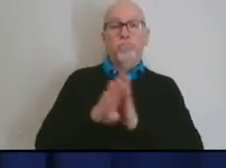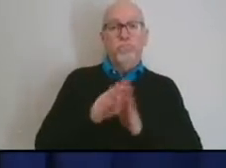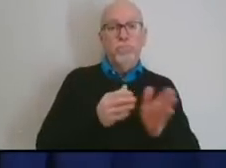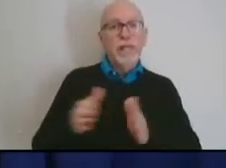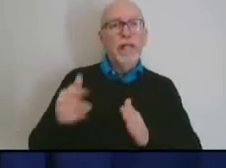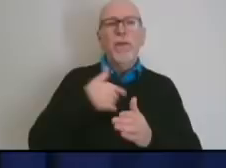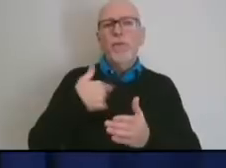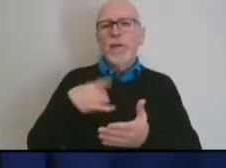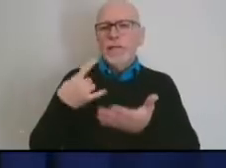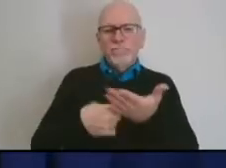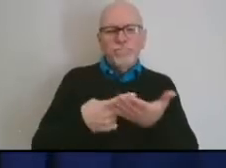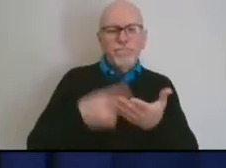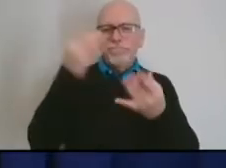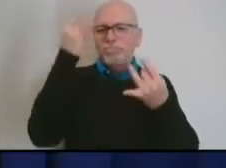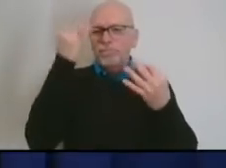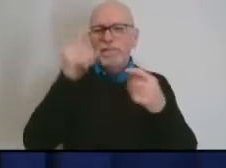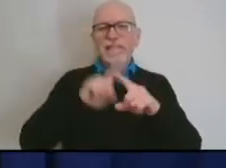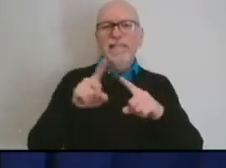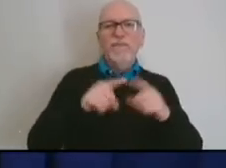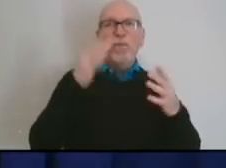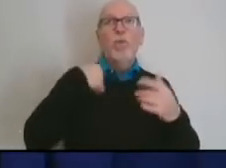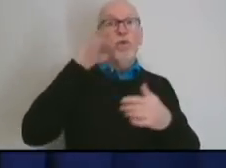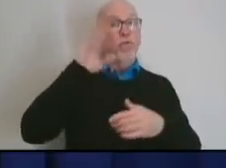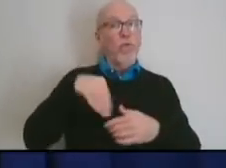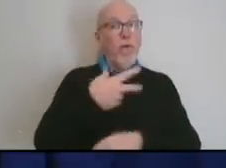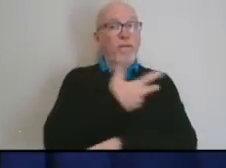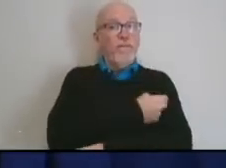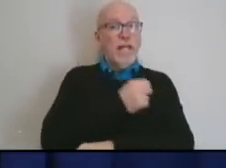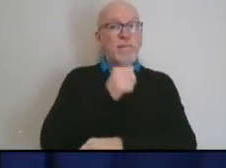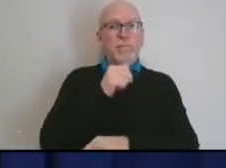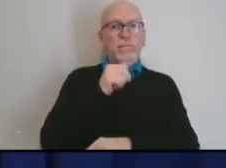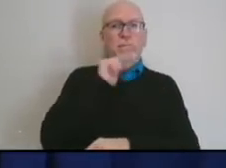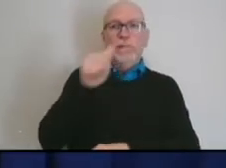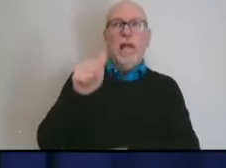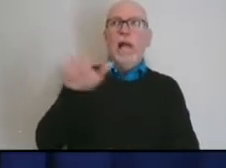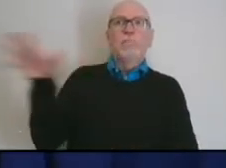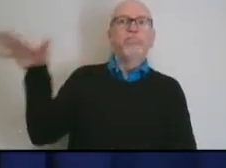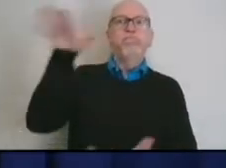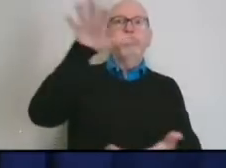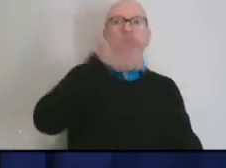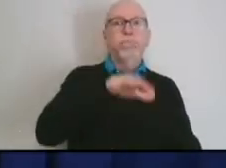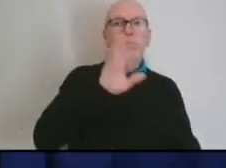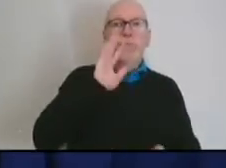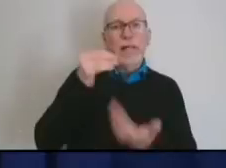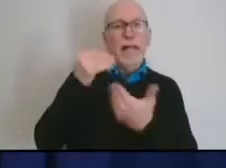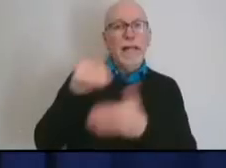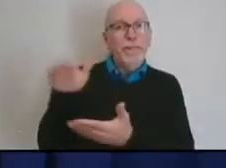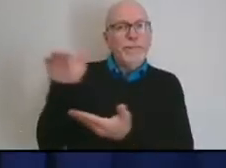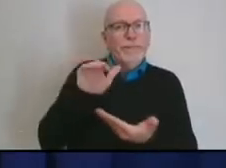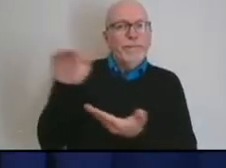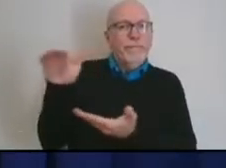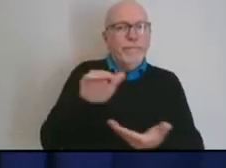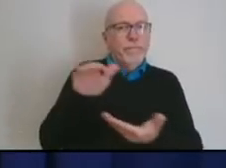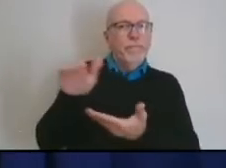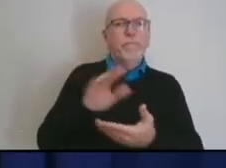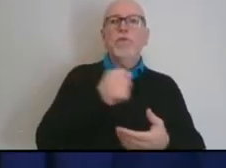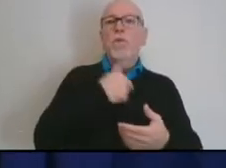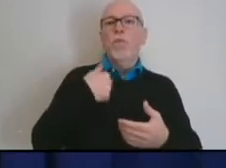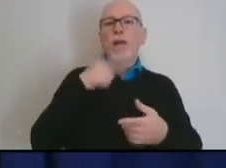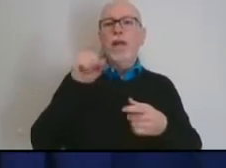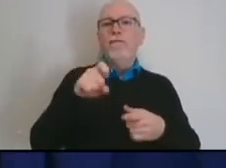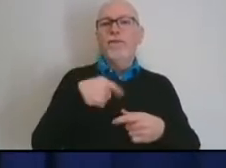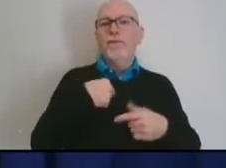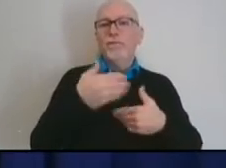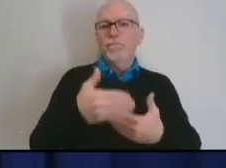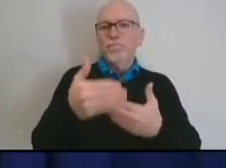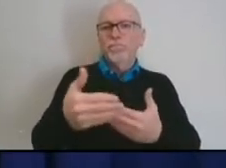through many of these things knowing that vaccines would be scarce to begin with. And the critical infrastructure was phase 2. We are